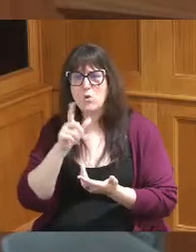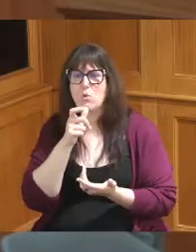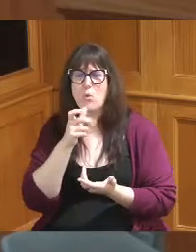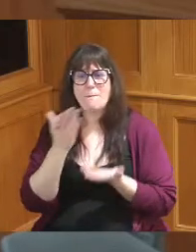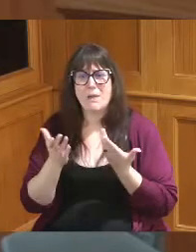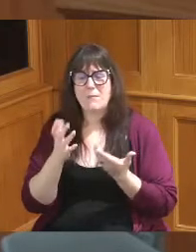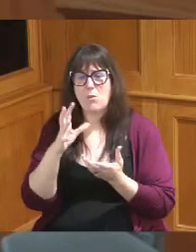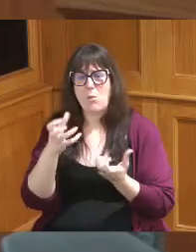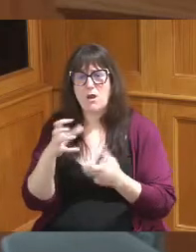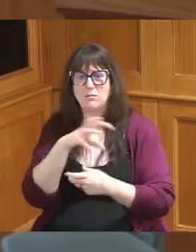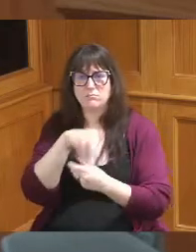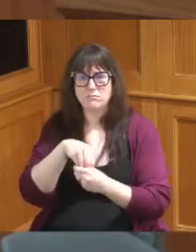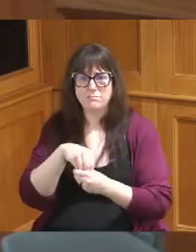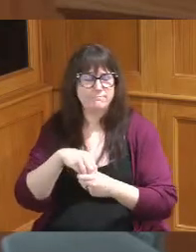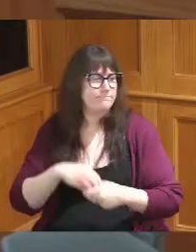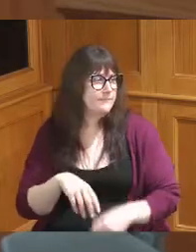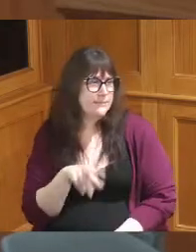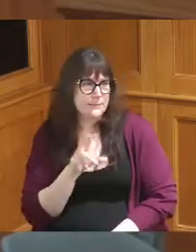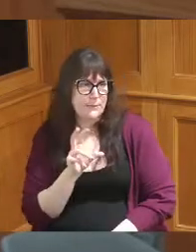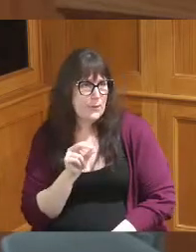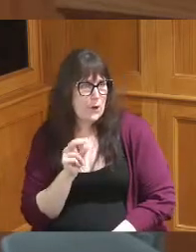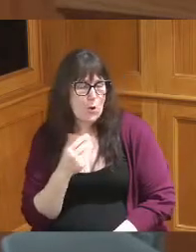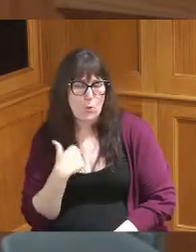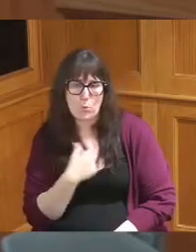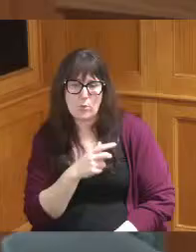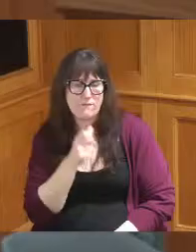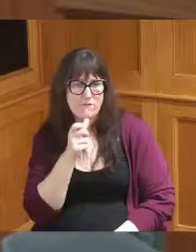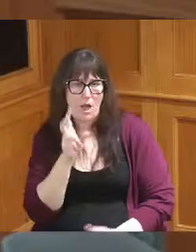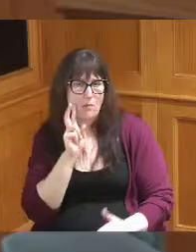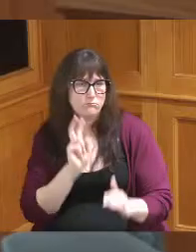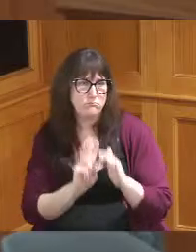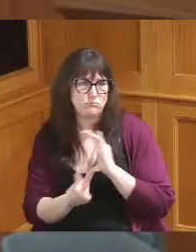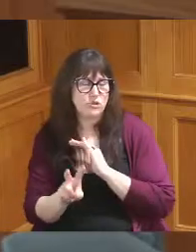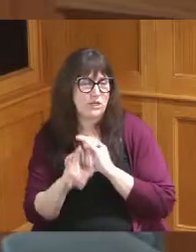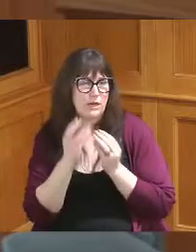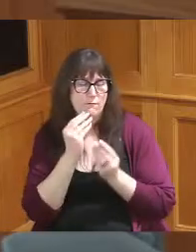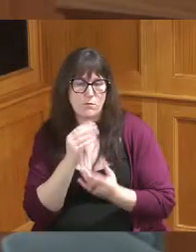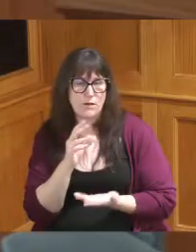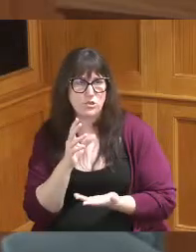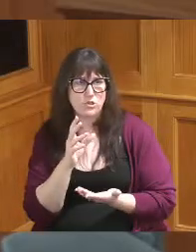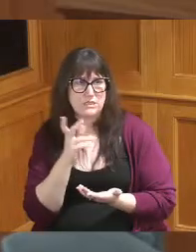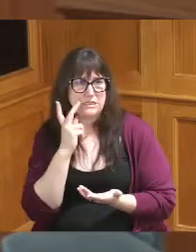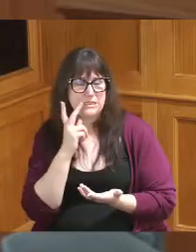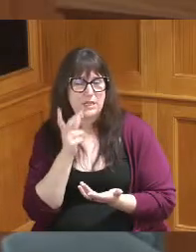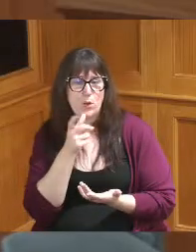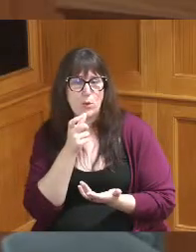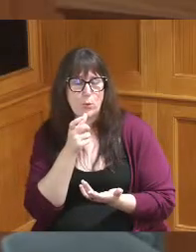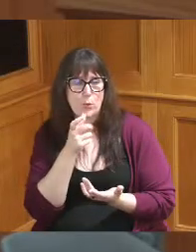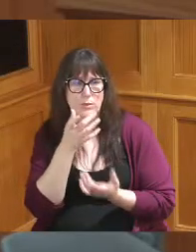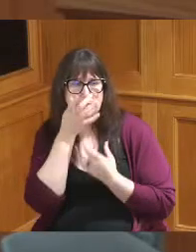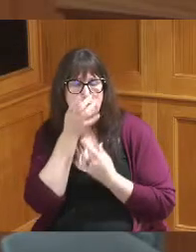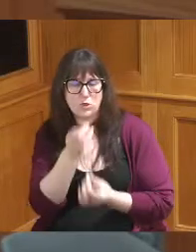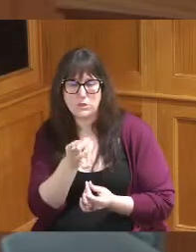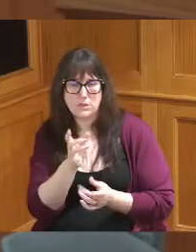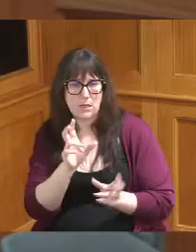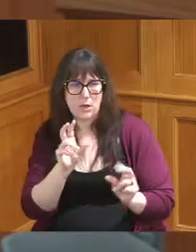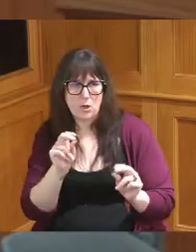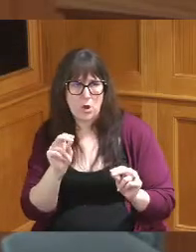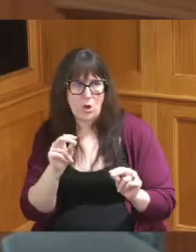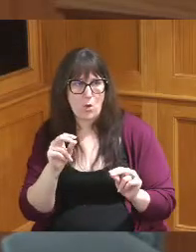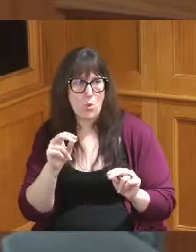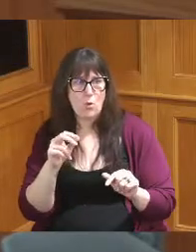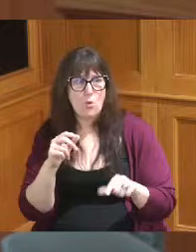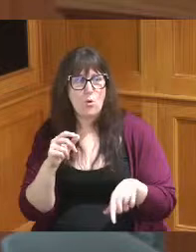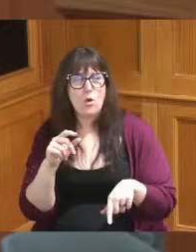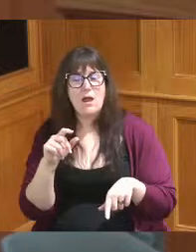at speculative or projected information. I mean, that's one of the tasks that we have, assuming passage